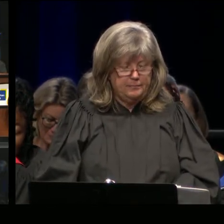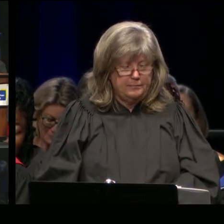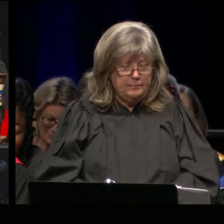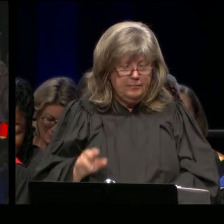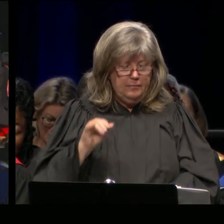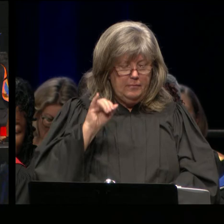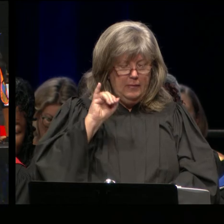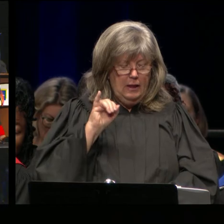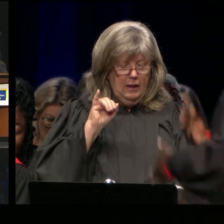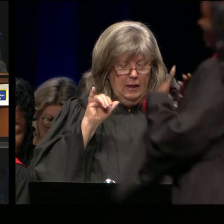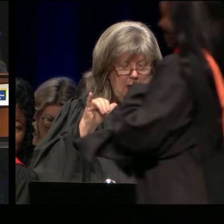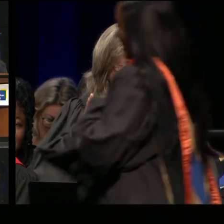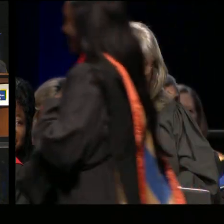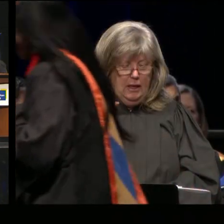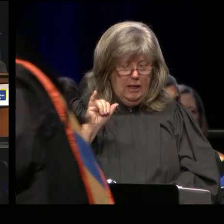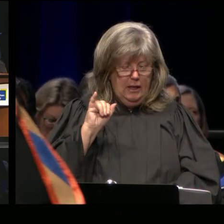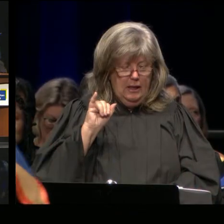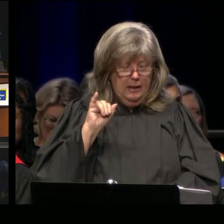Iyemide Shola Shitu.